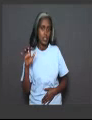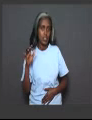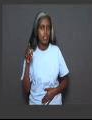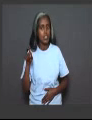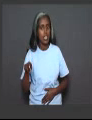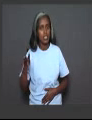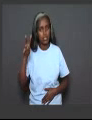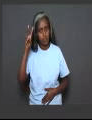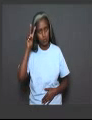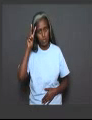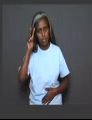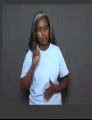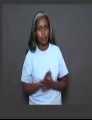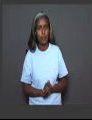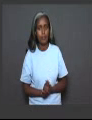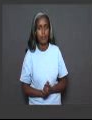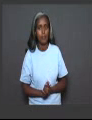1,500X squared.